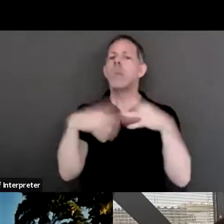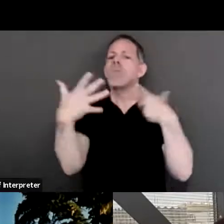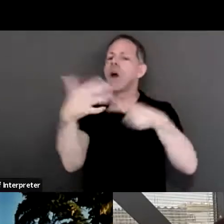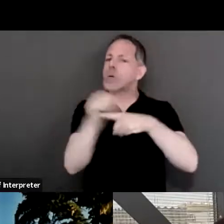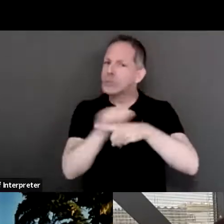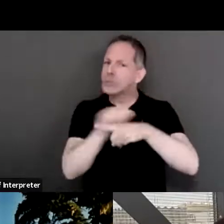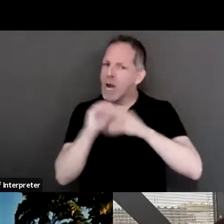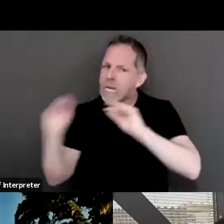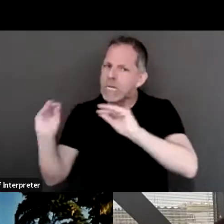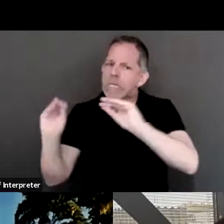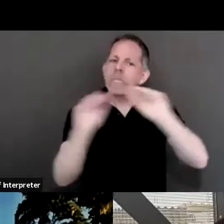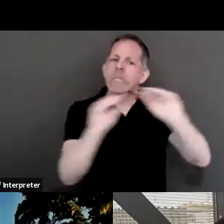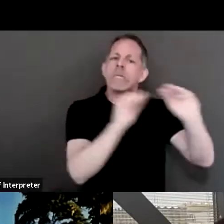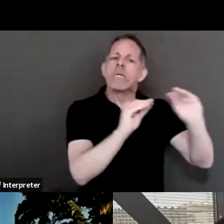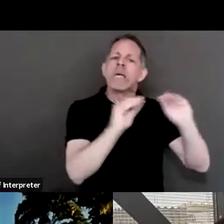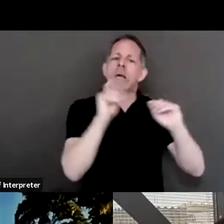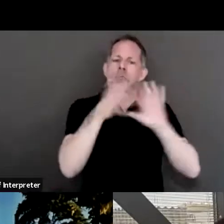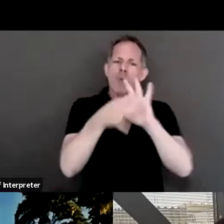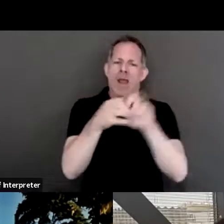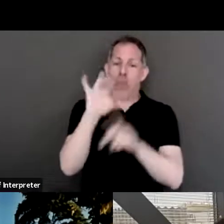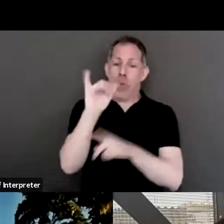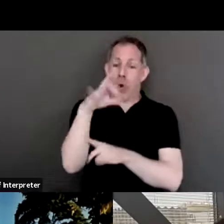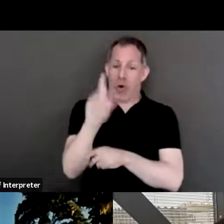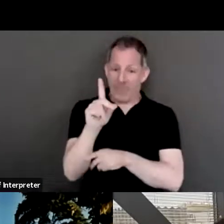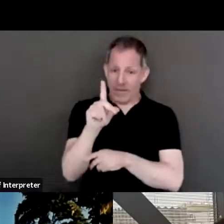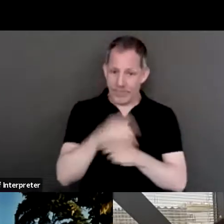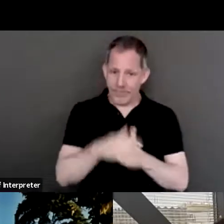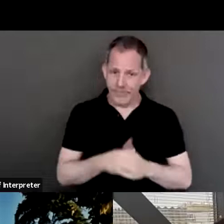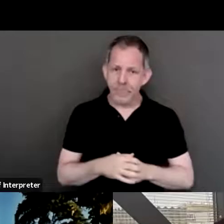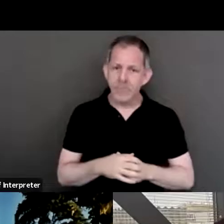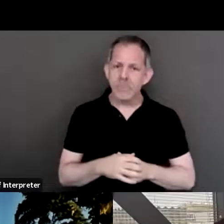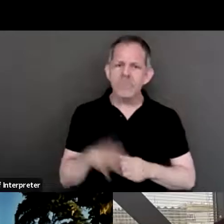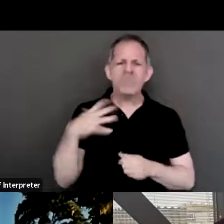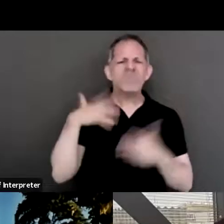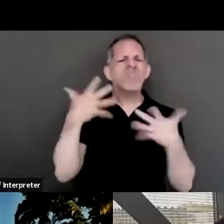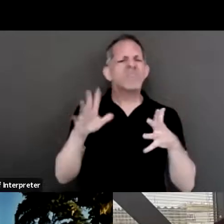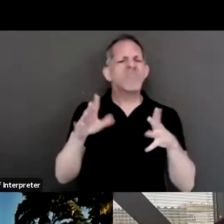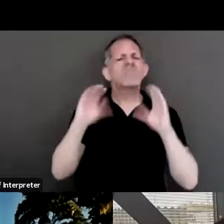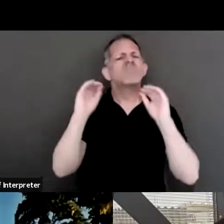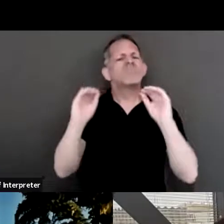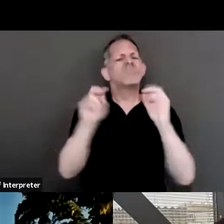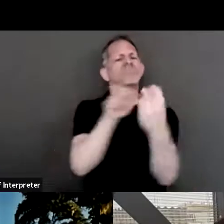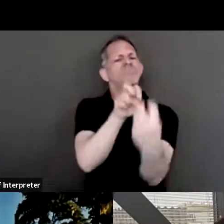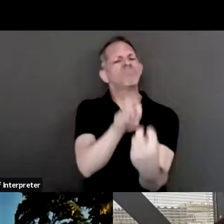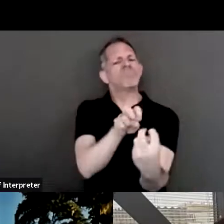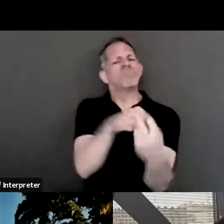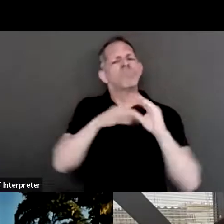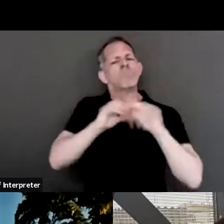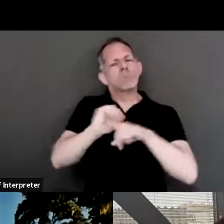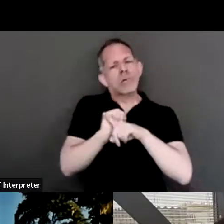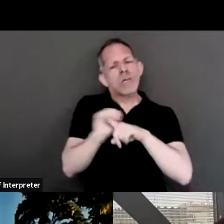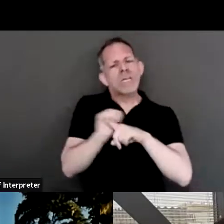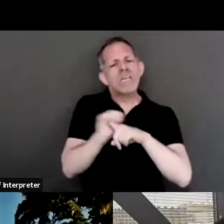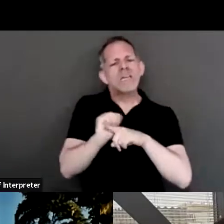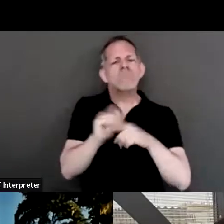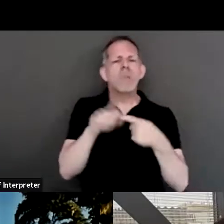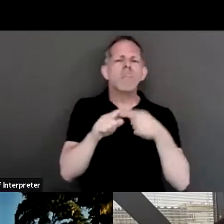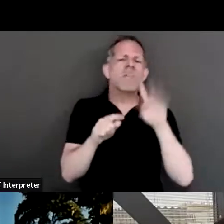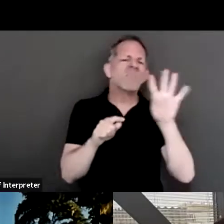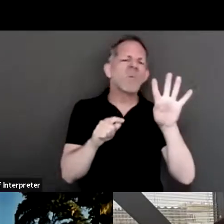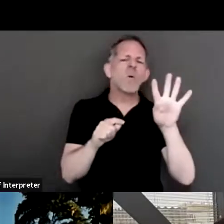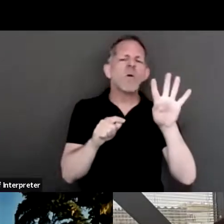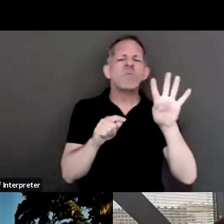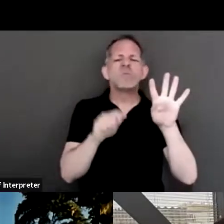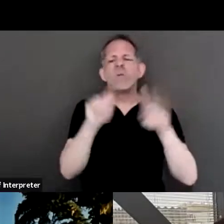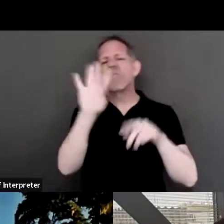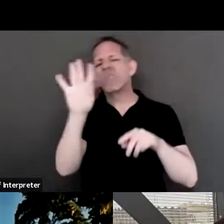it in person, usually about 4 or 5 times a year, and people would come. We